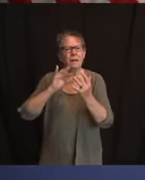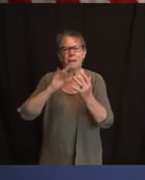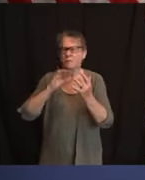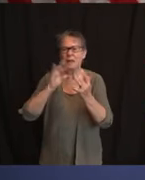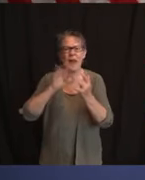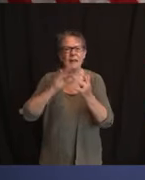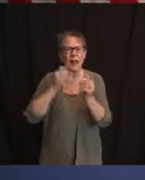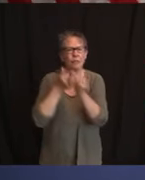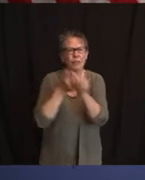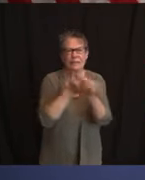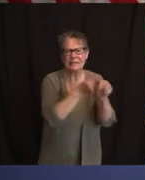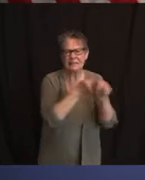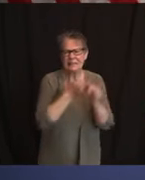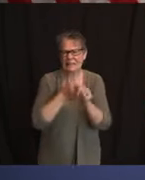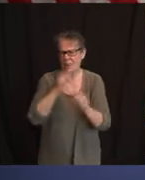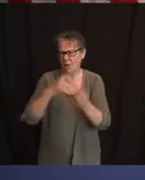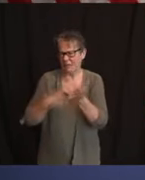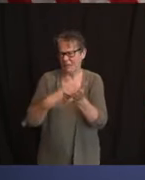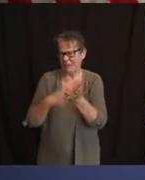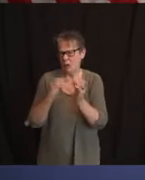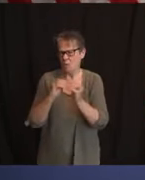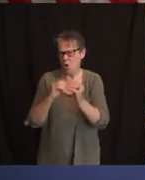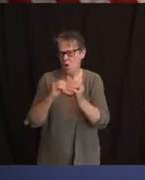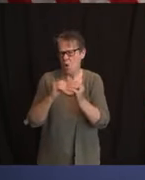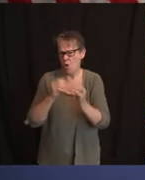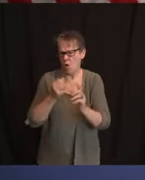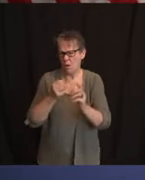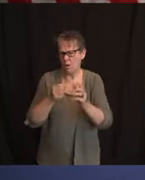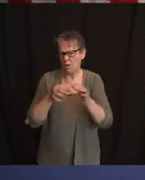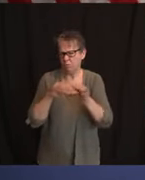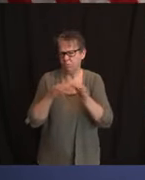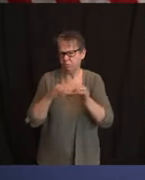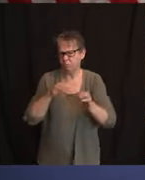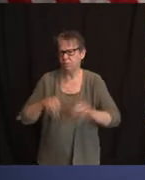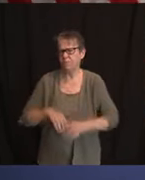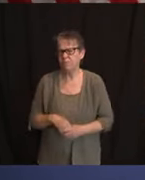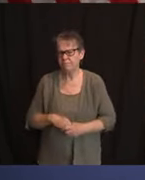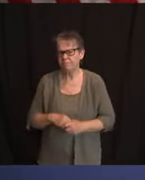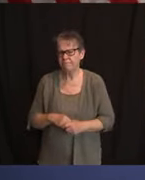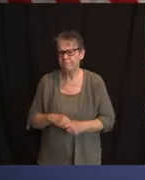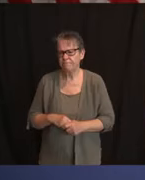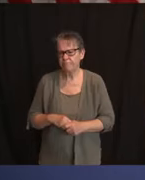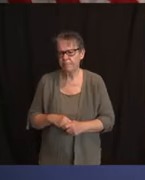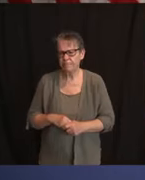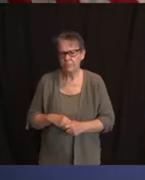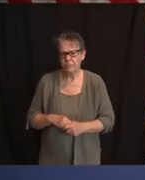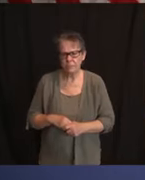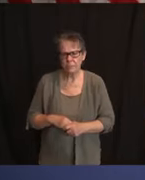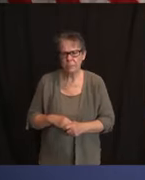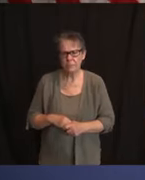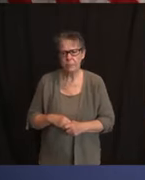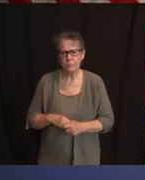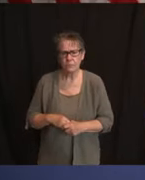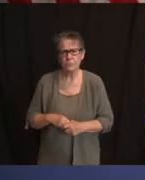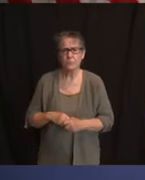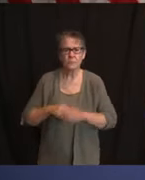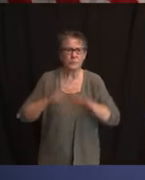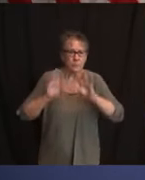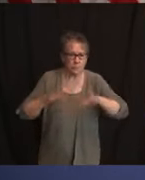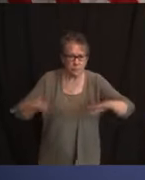I personally, and I think I'm joined by my colleagues, are quite proud of where we're coming out on that. And again, remember, folks, we want to give you